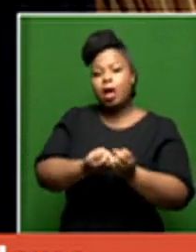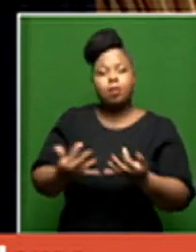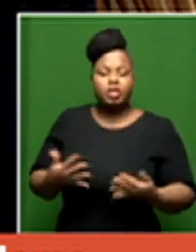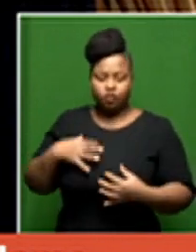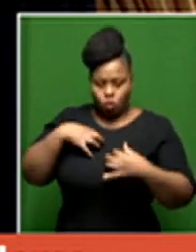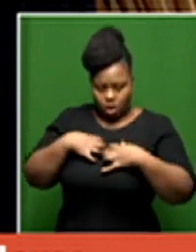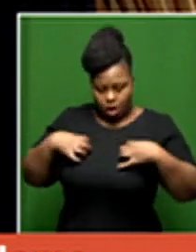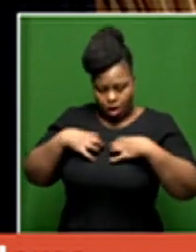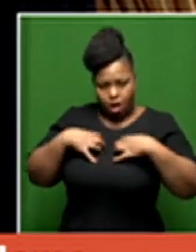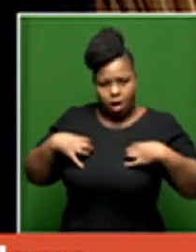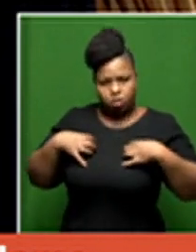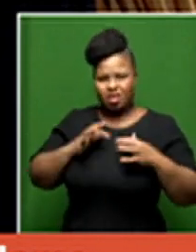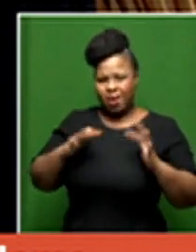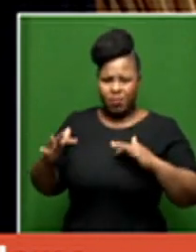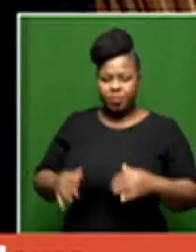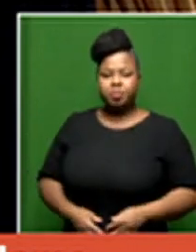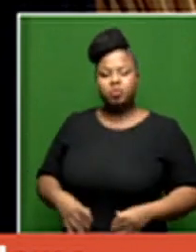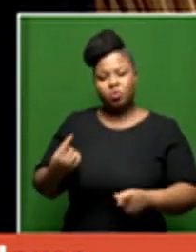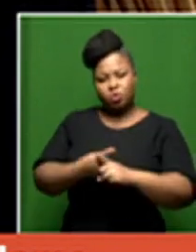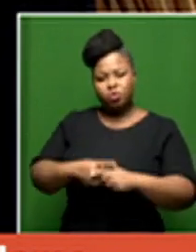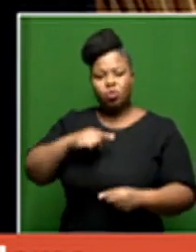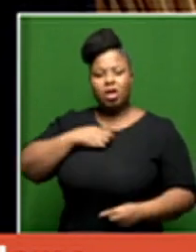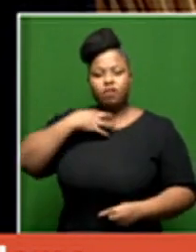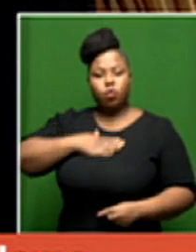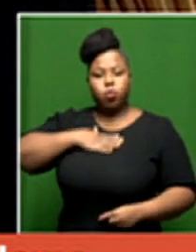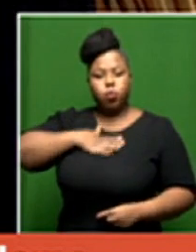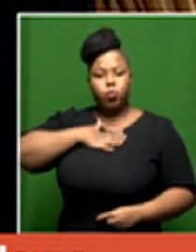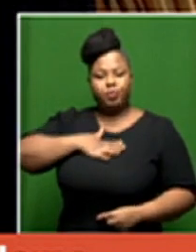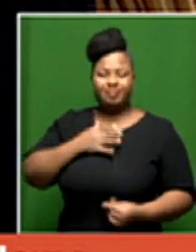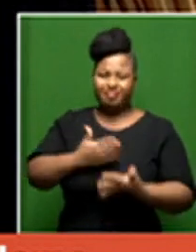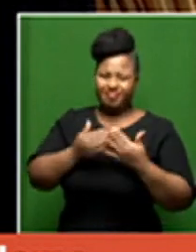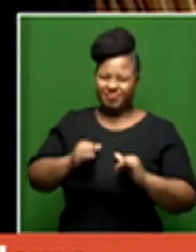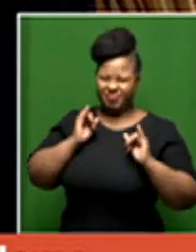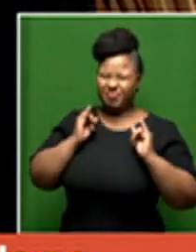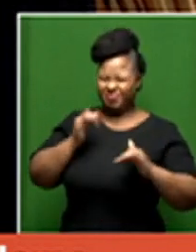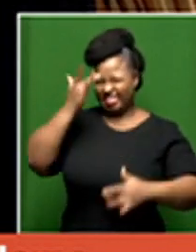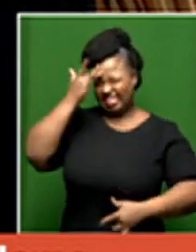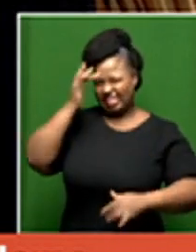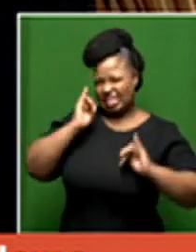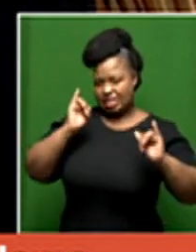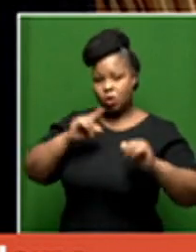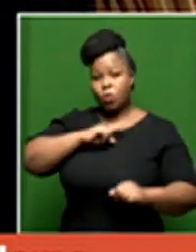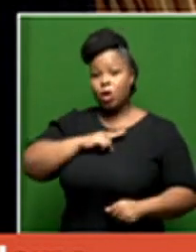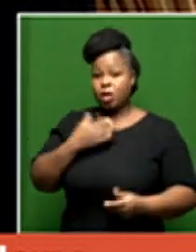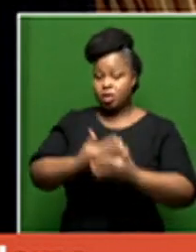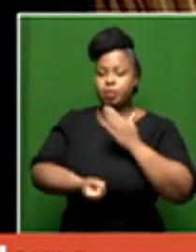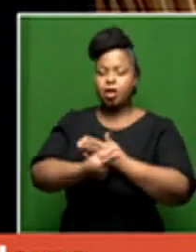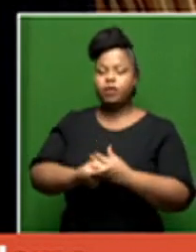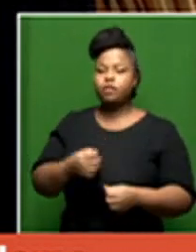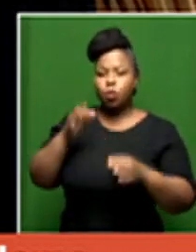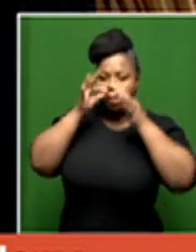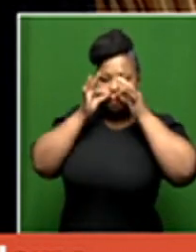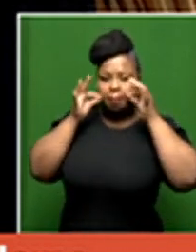done to the lungs. And those where there was fibrosis, more severe complications, they tend to be on oxygen